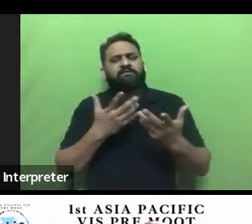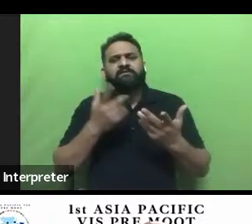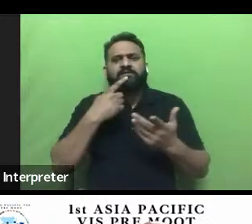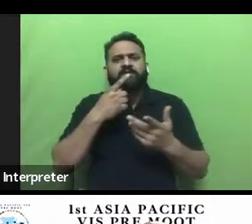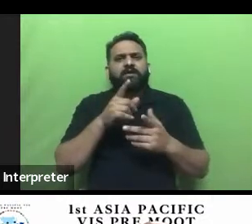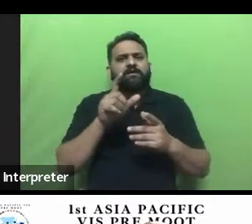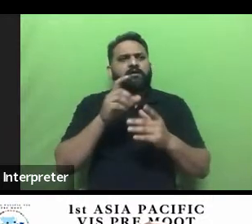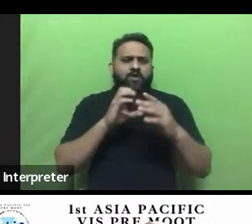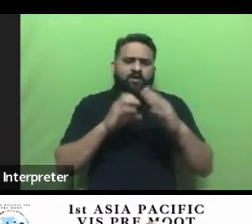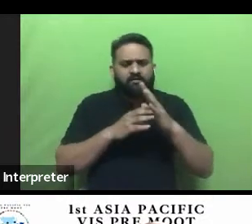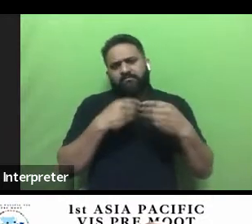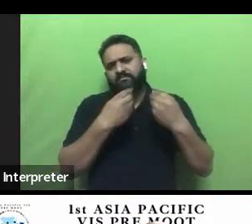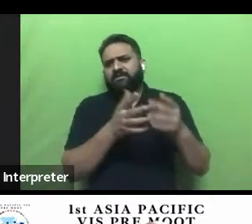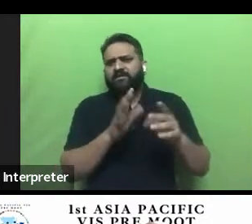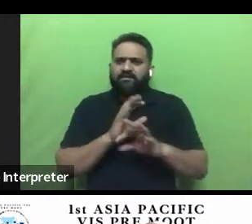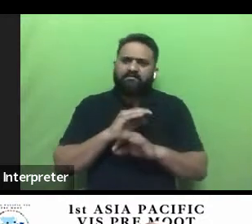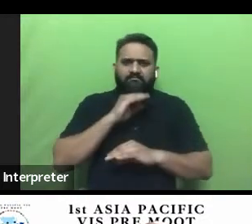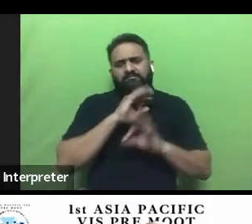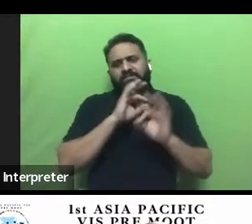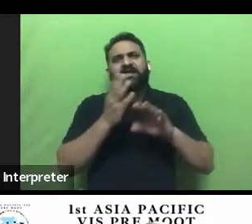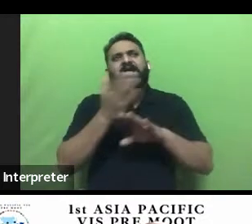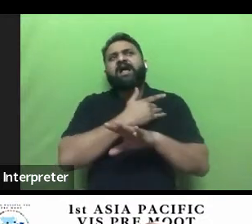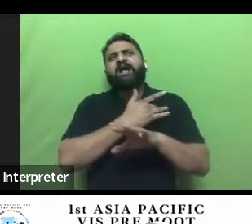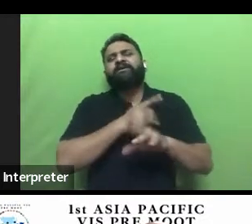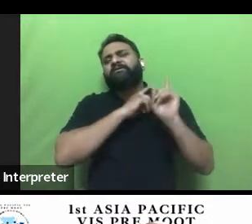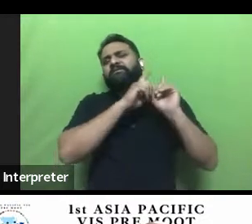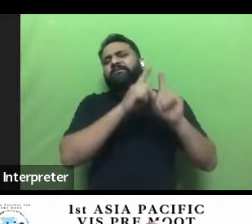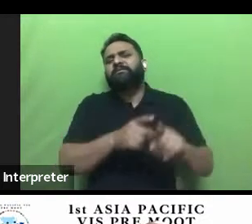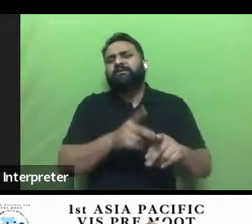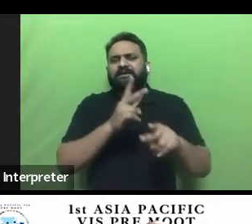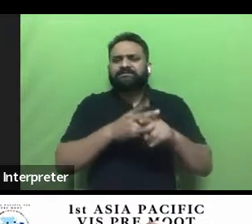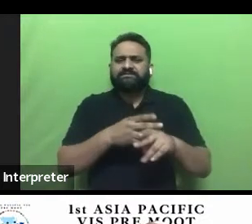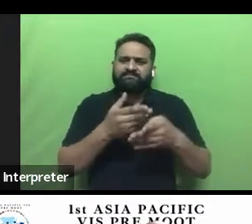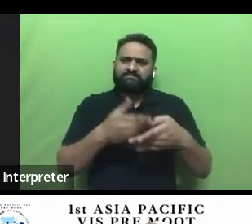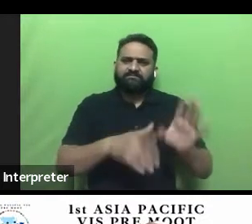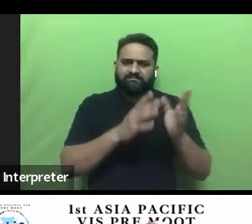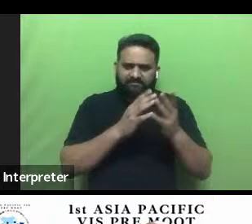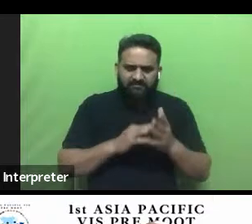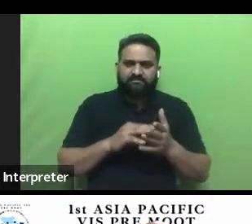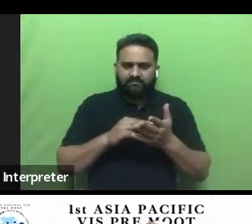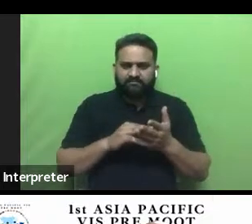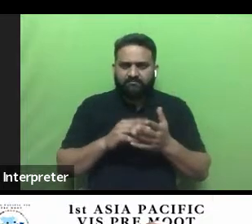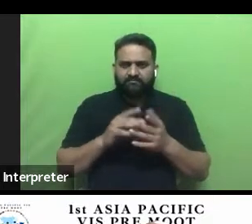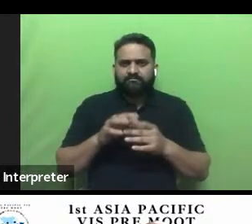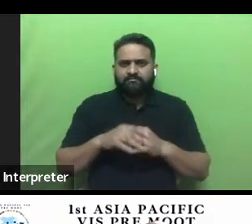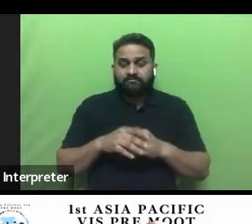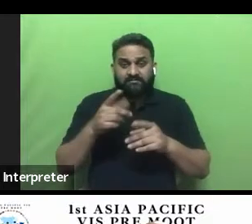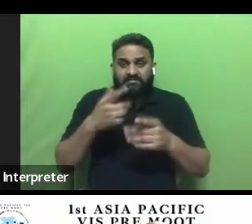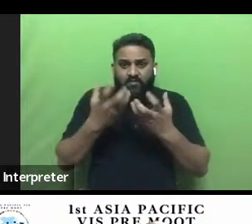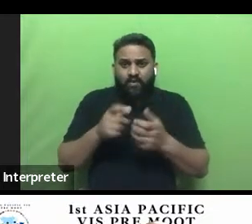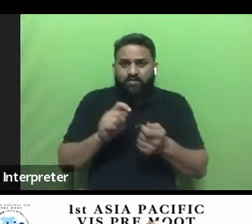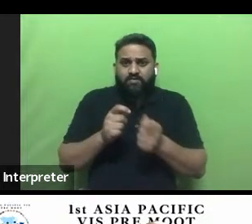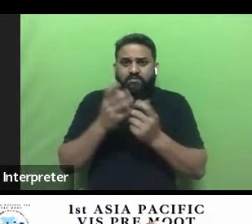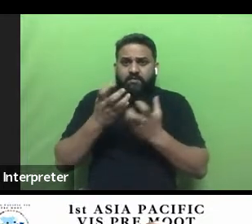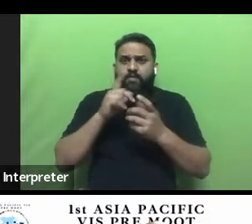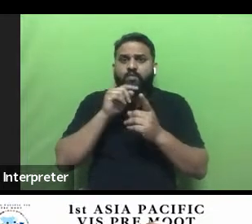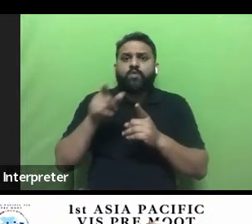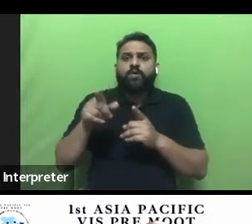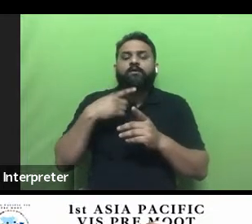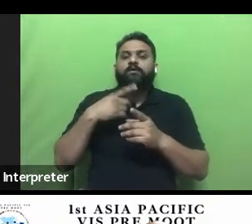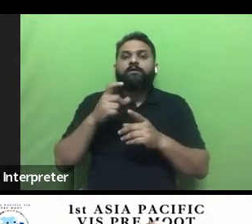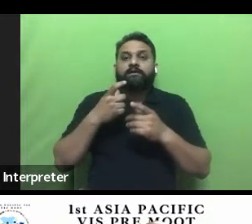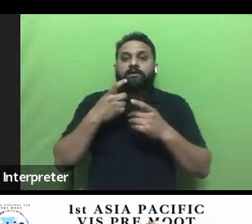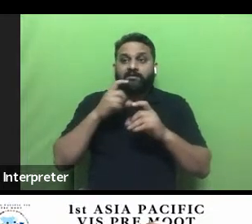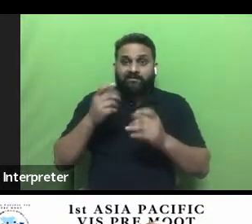performed per previous practice. And in fact, the respondent knew that the claimant was in desperate need of a buyer, and so the claimant relied on this to